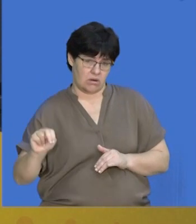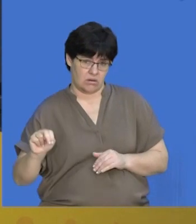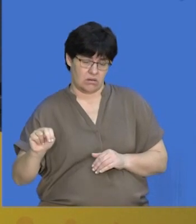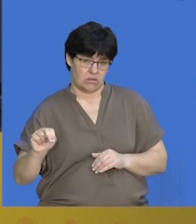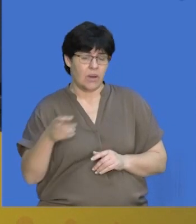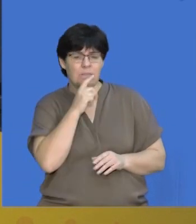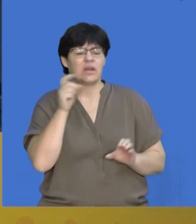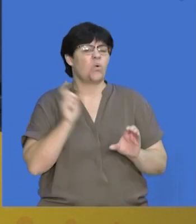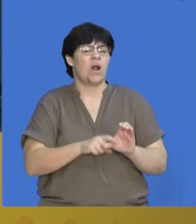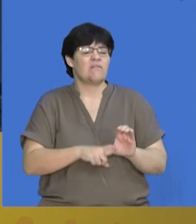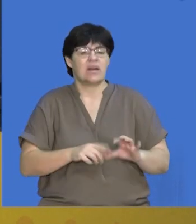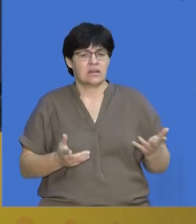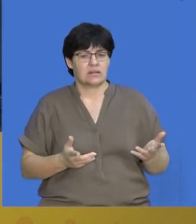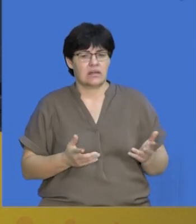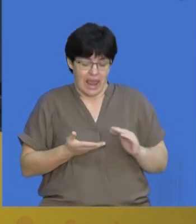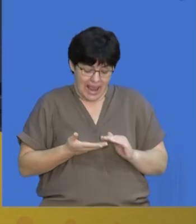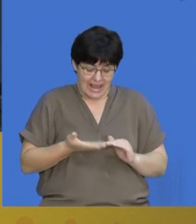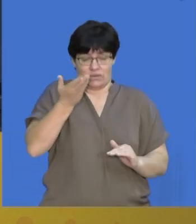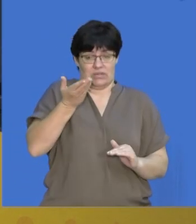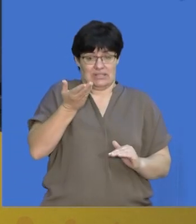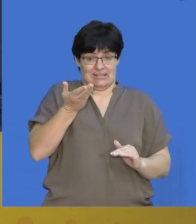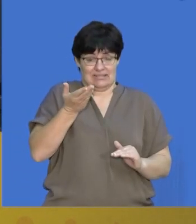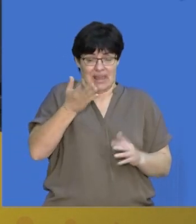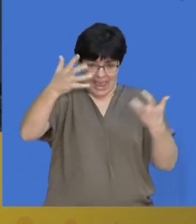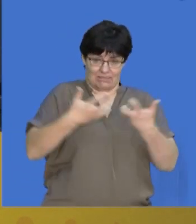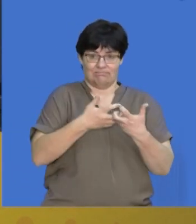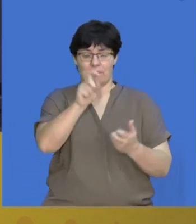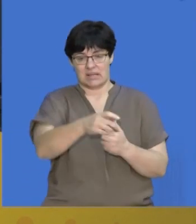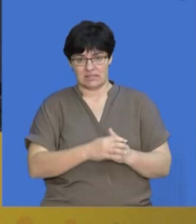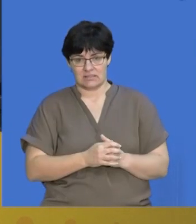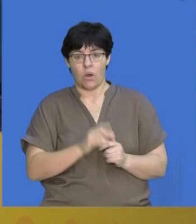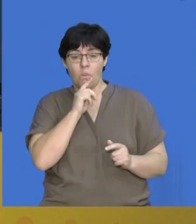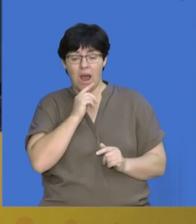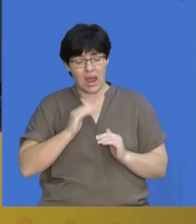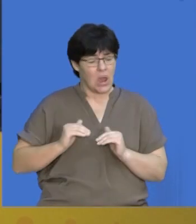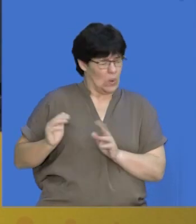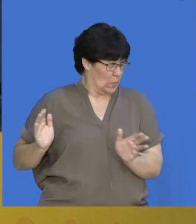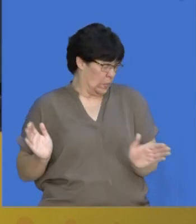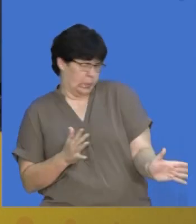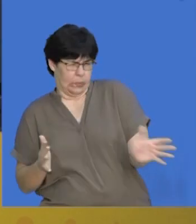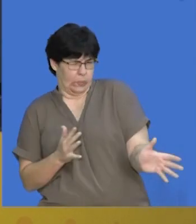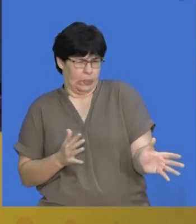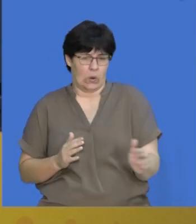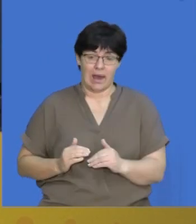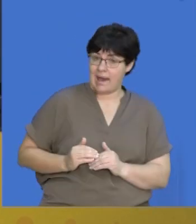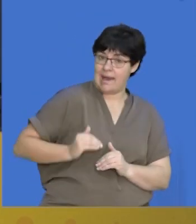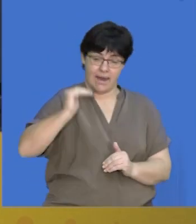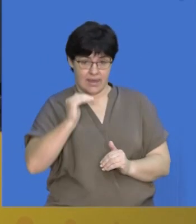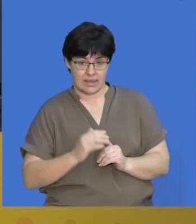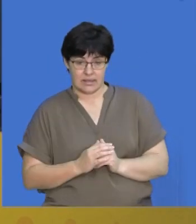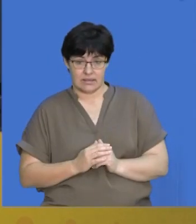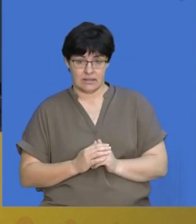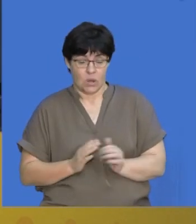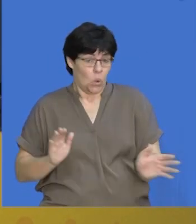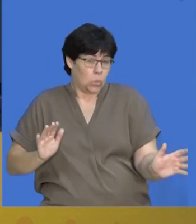be qualified by the word increase. Remember, we're talking to high wind speeds. And in this particular example, the high